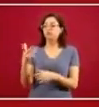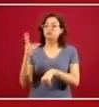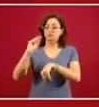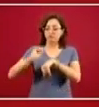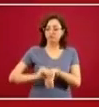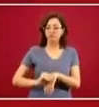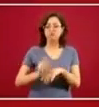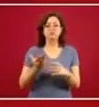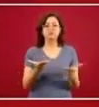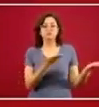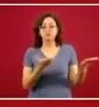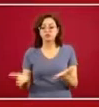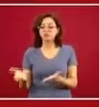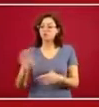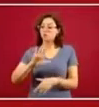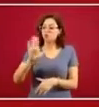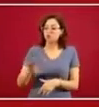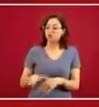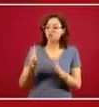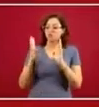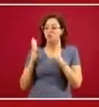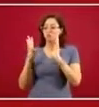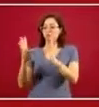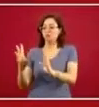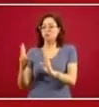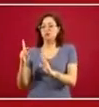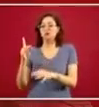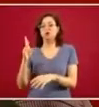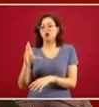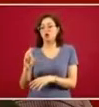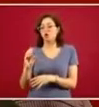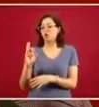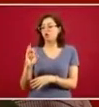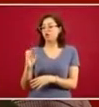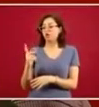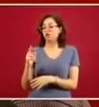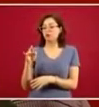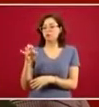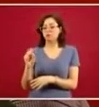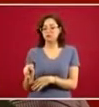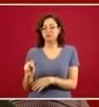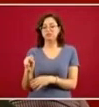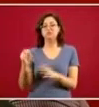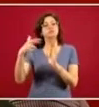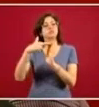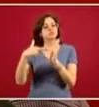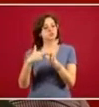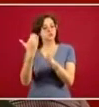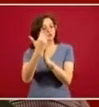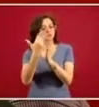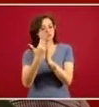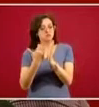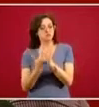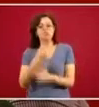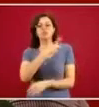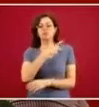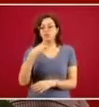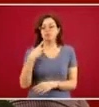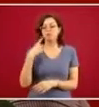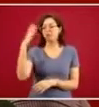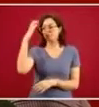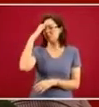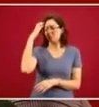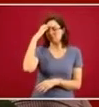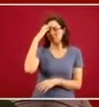measures. All of the funerary service providers that are licensed should know